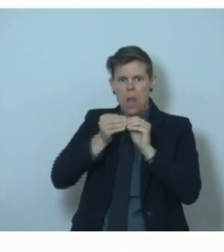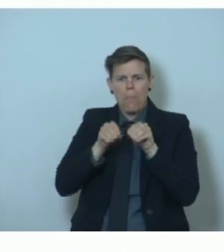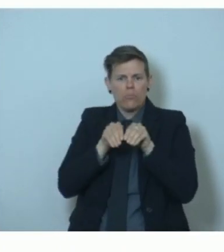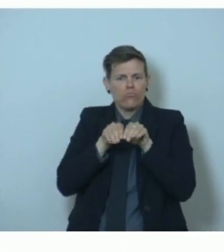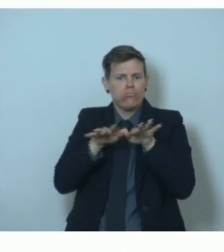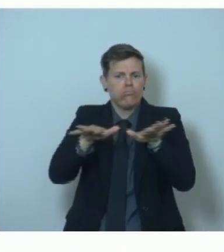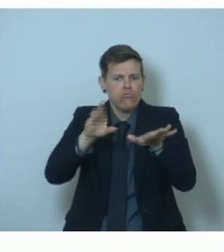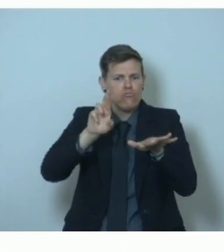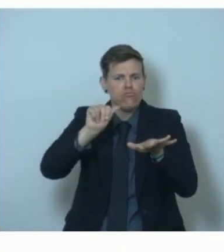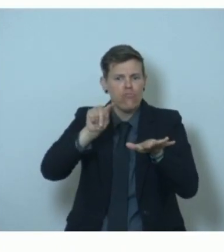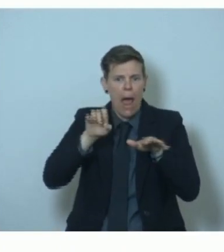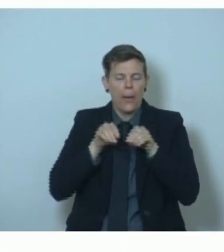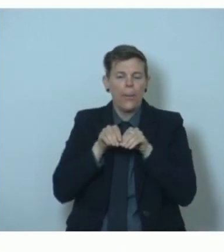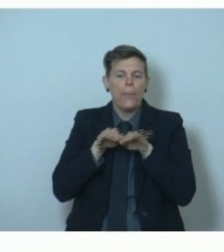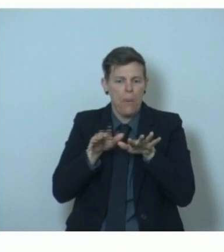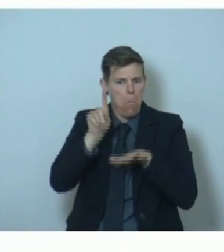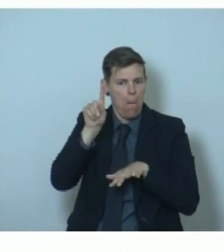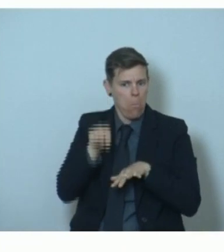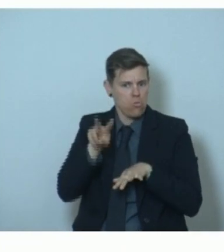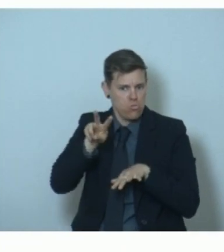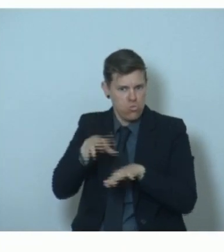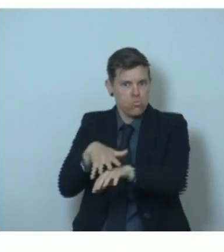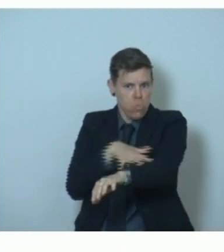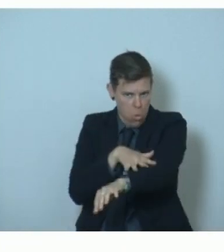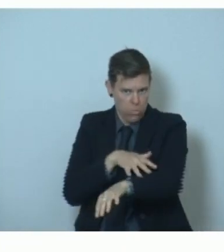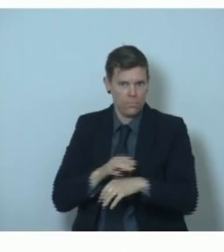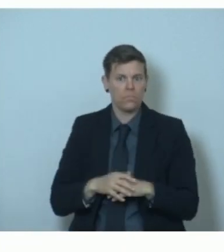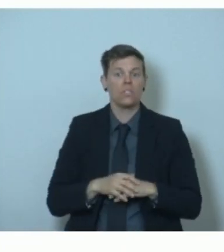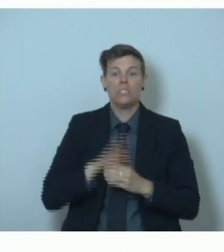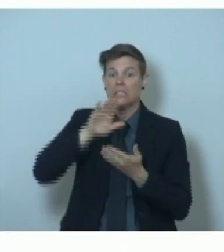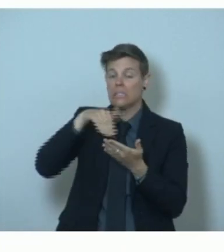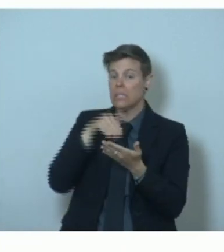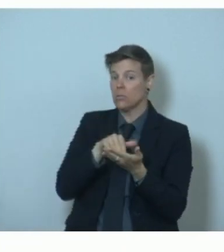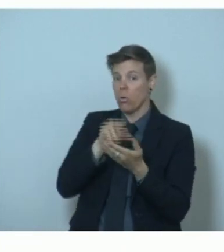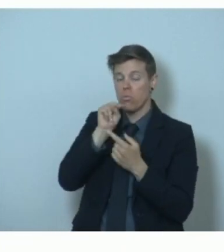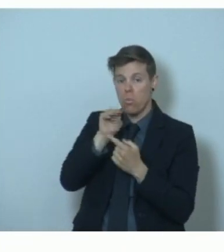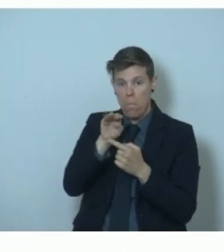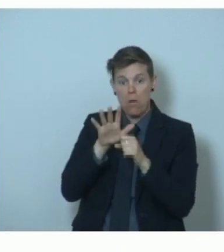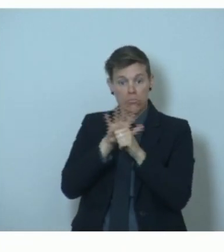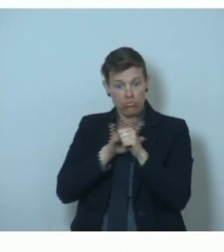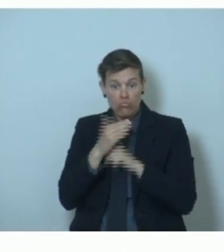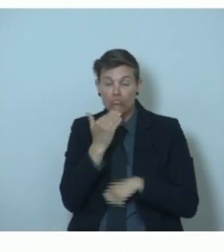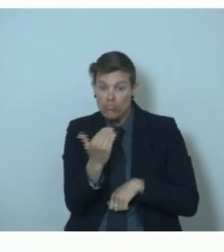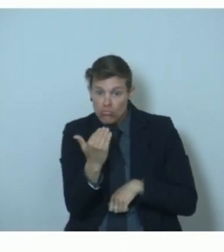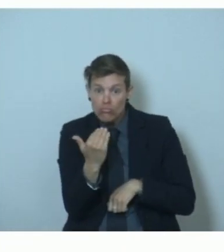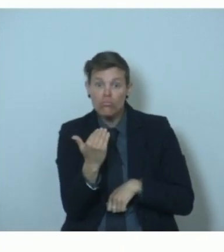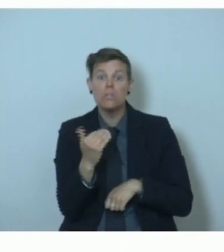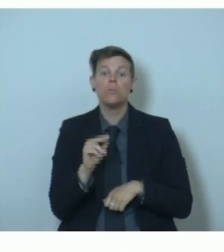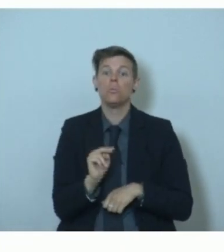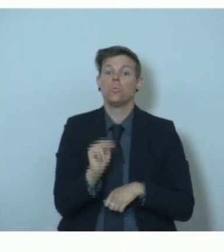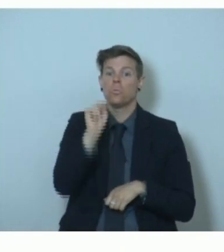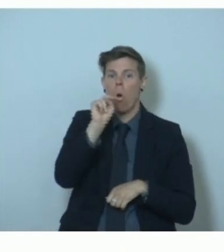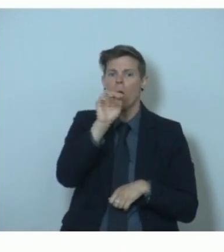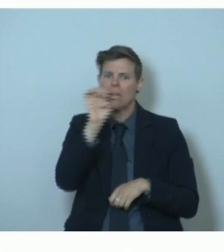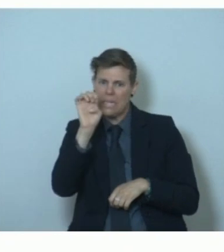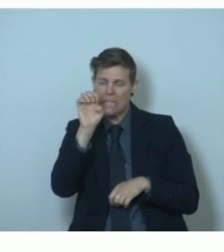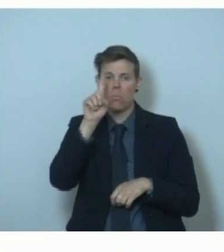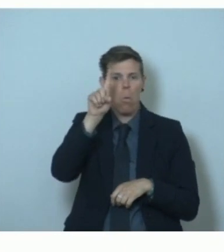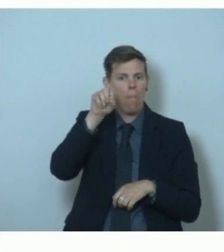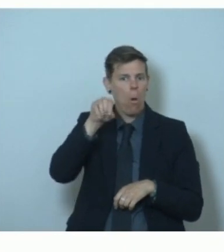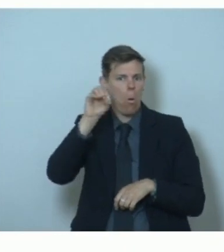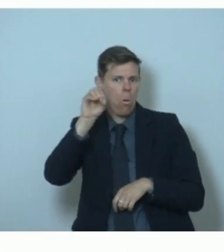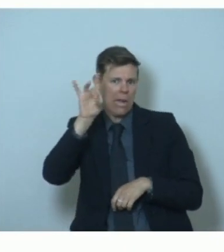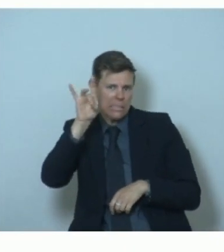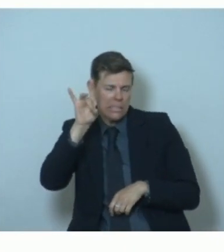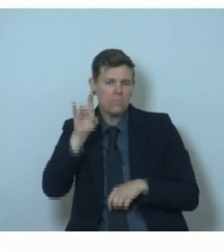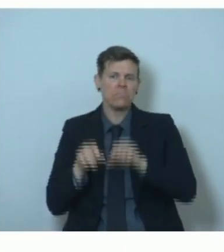well. Metro, very good at 1.06. Northeast, 1.08. Southeast, slightly above. And